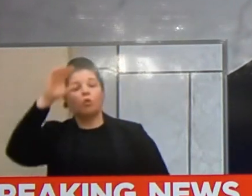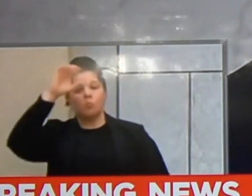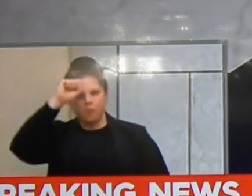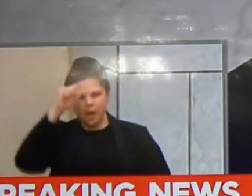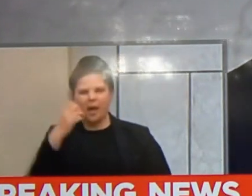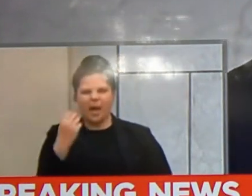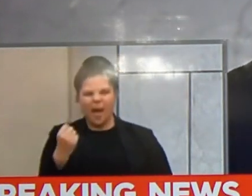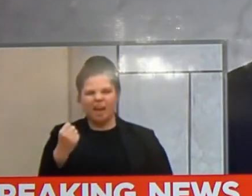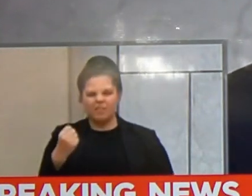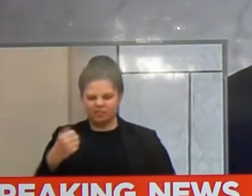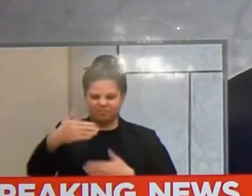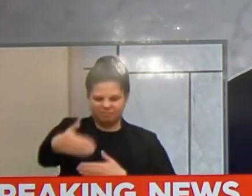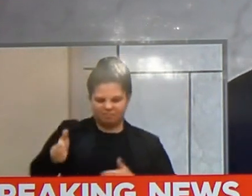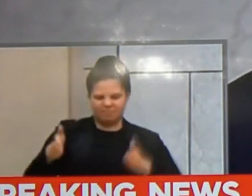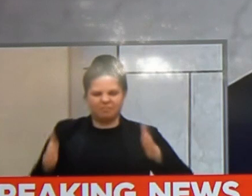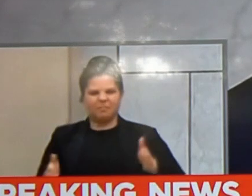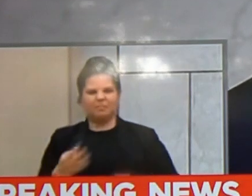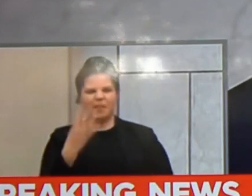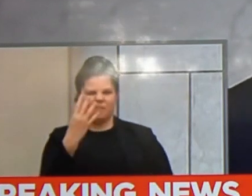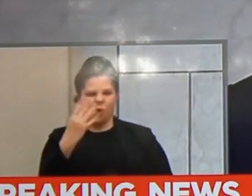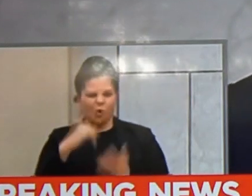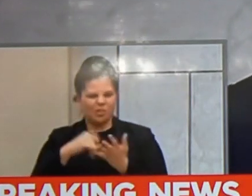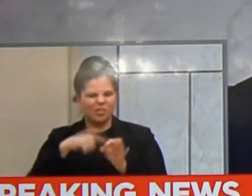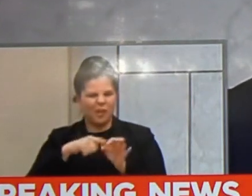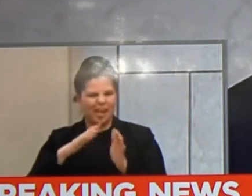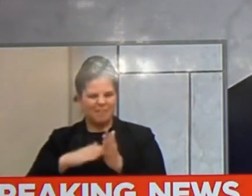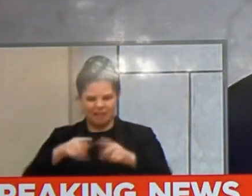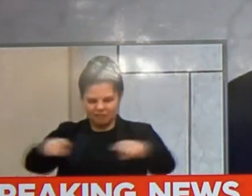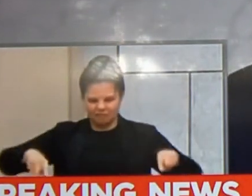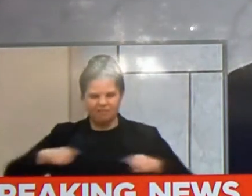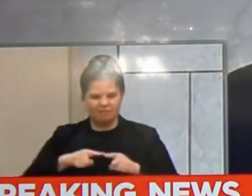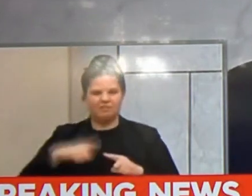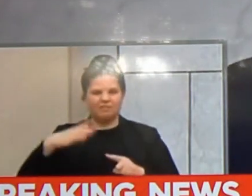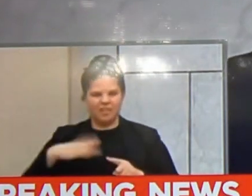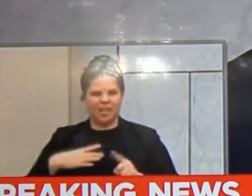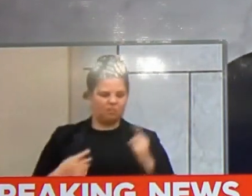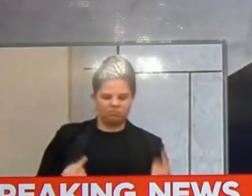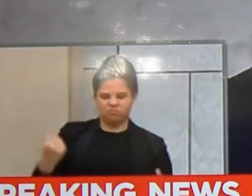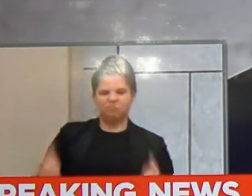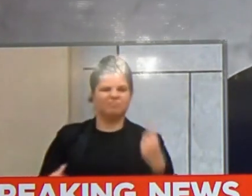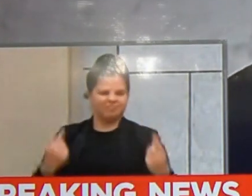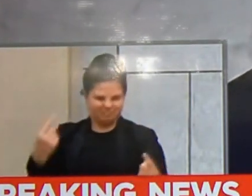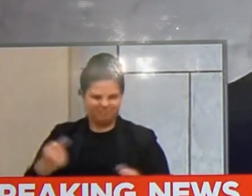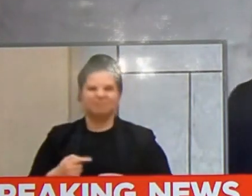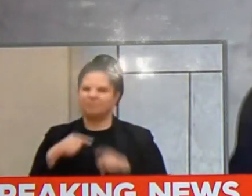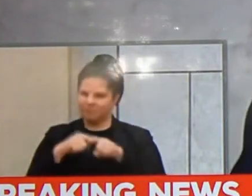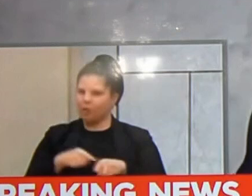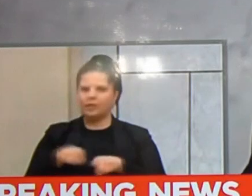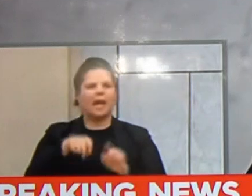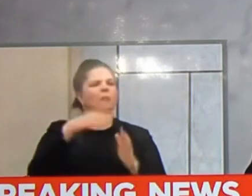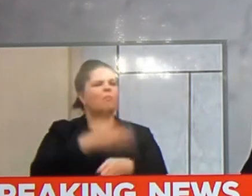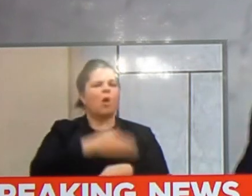person rule that applies in those workplaces, and that should be followed. Also, on working holiday maker